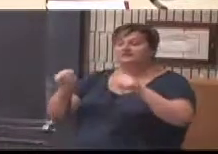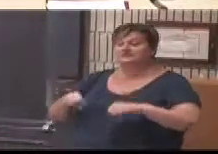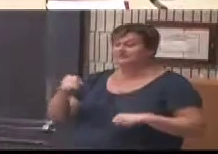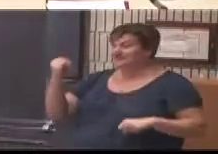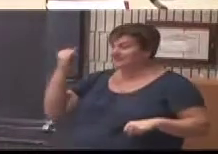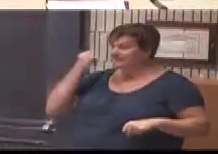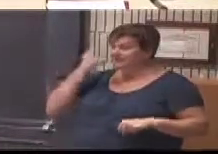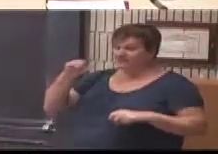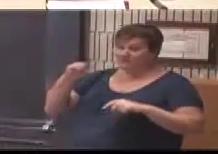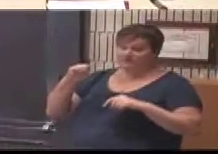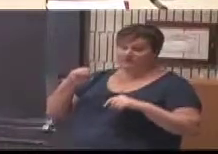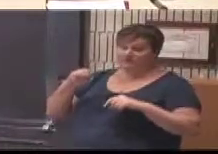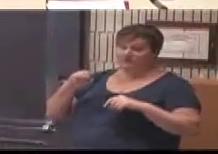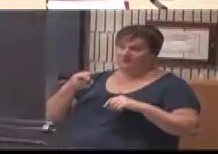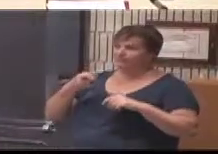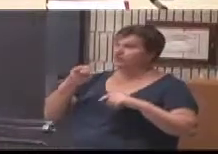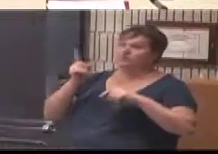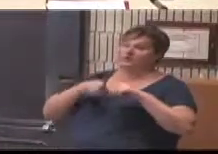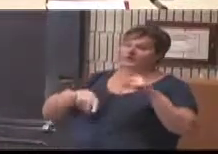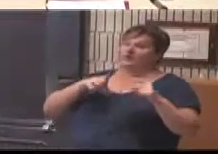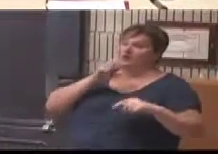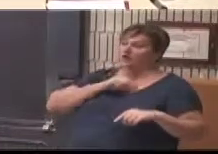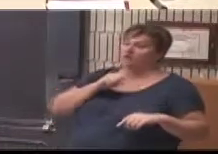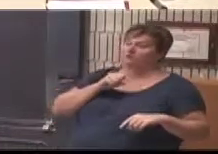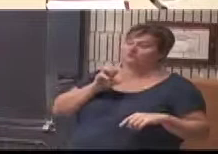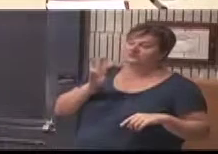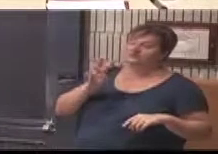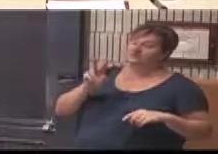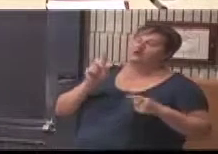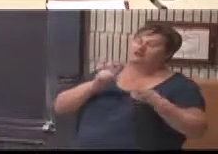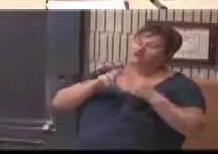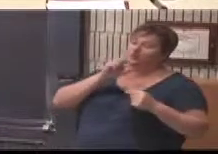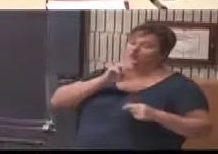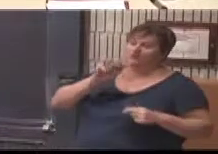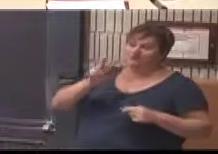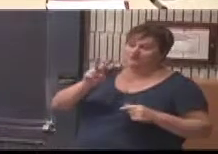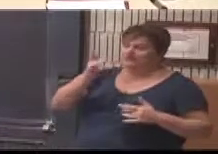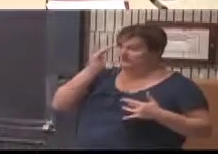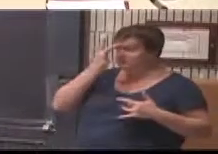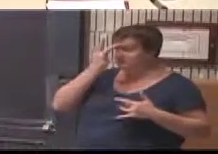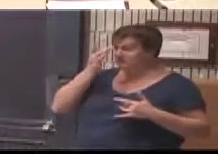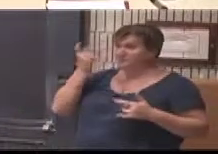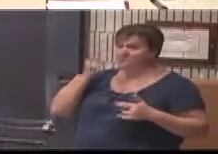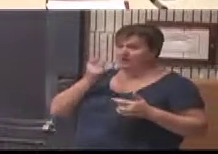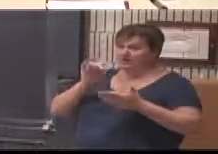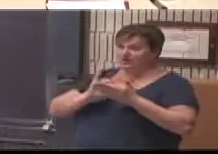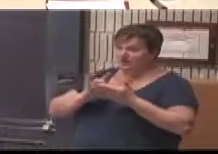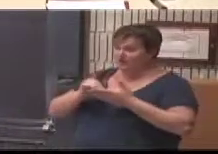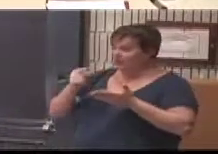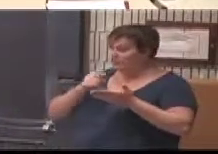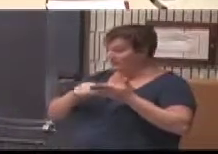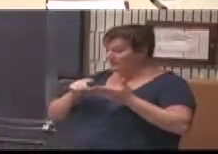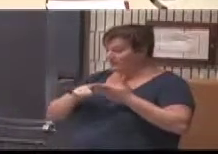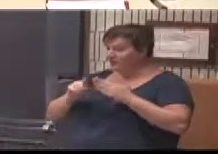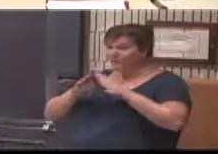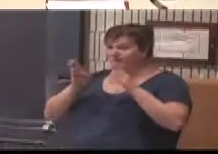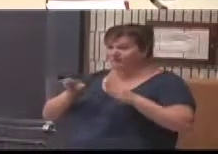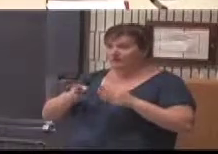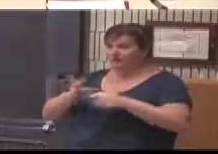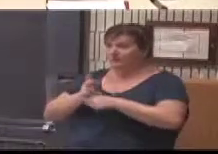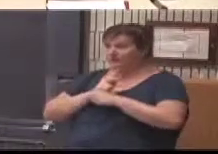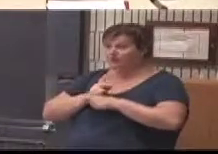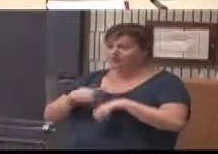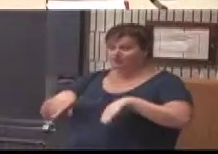that if you cannot get sick until you're 62 and you can cut Social Security and Medicare and you've paid off your mortgage and you've raised your